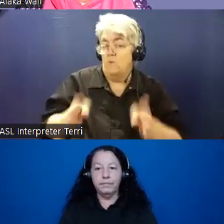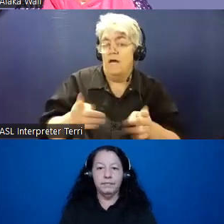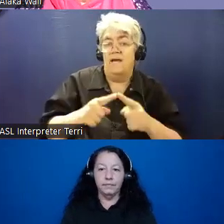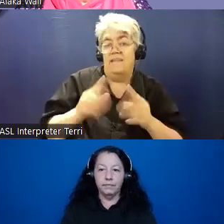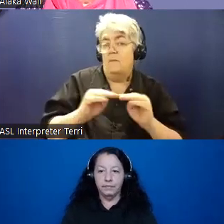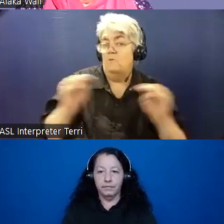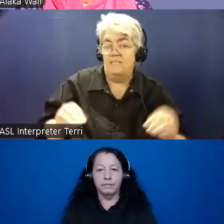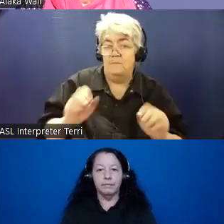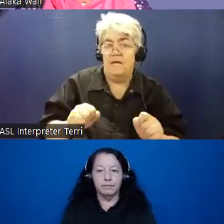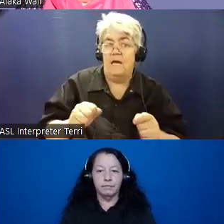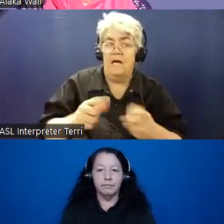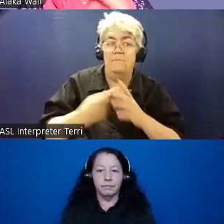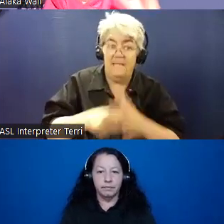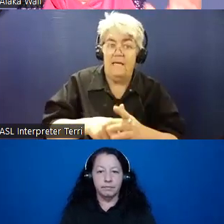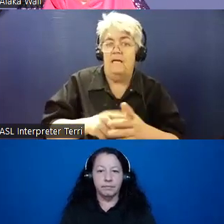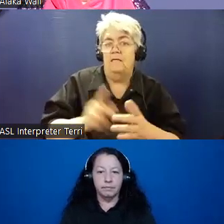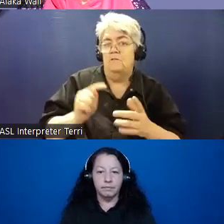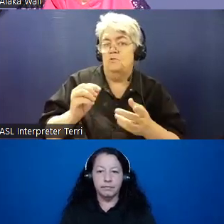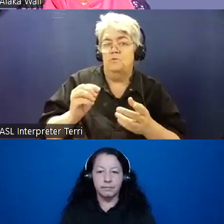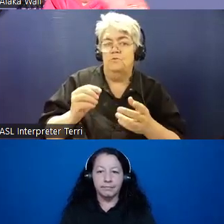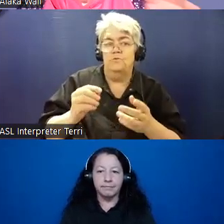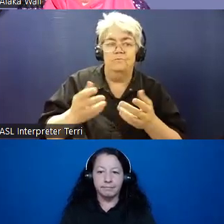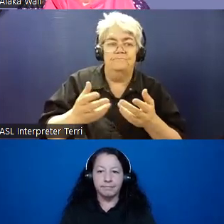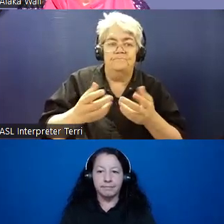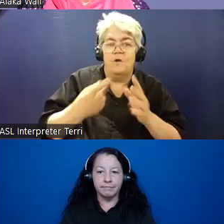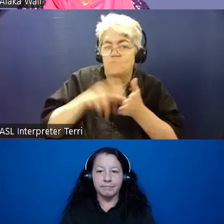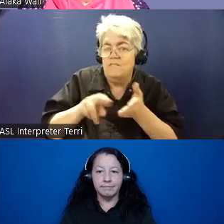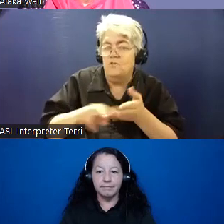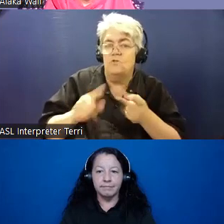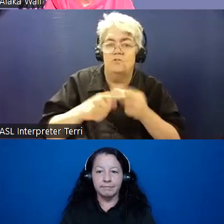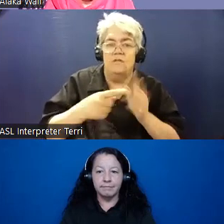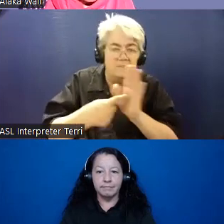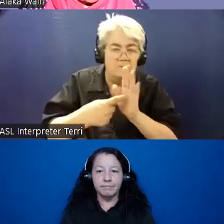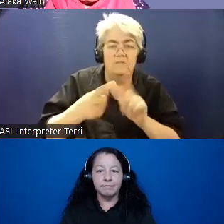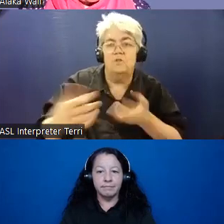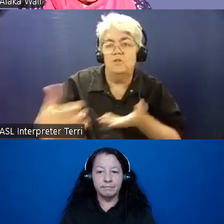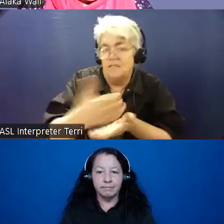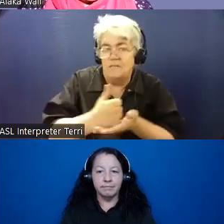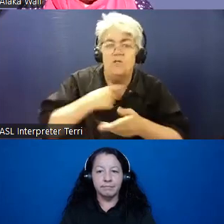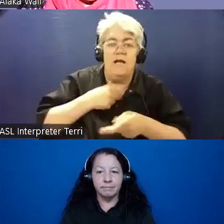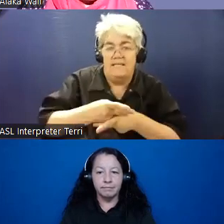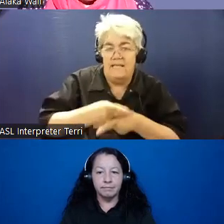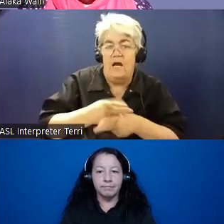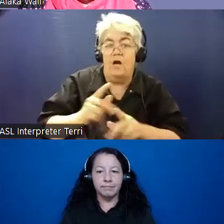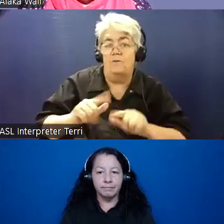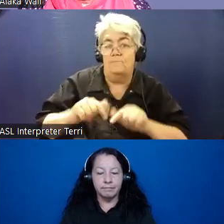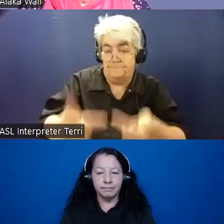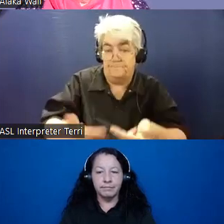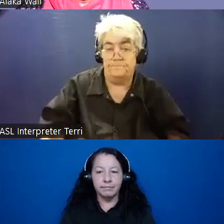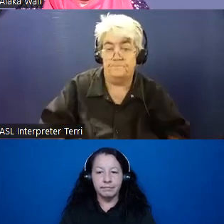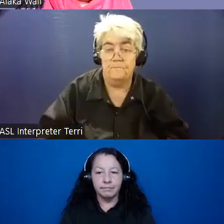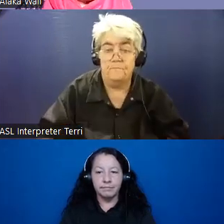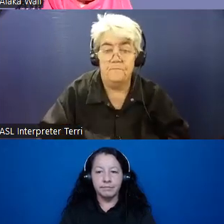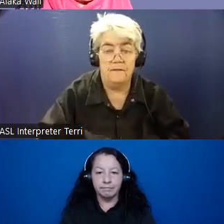museum can begin to do research, exhibition, collections care. And I think it'll